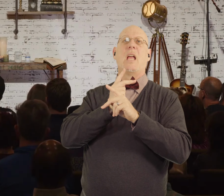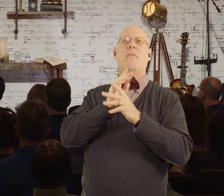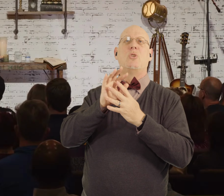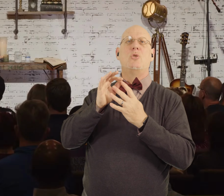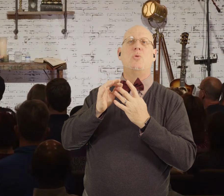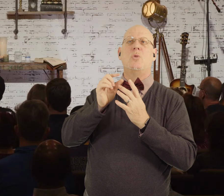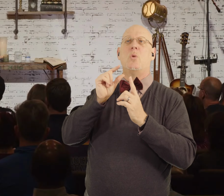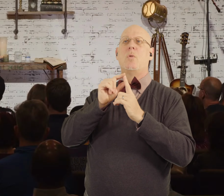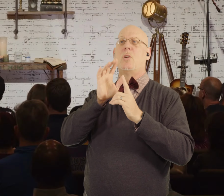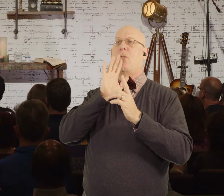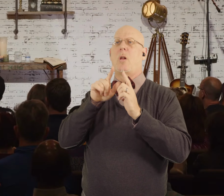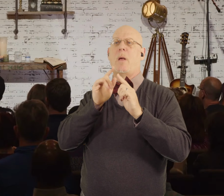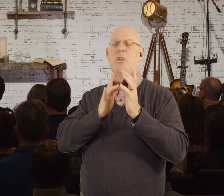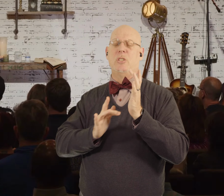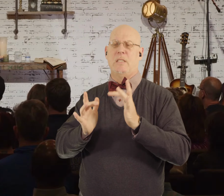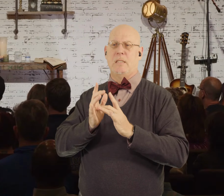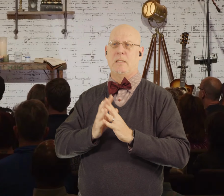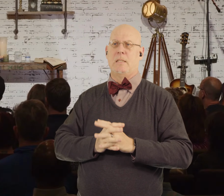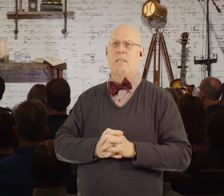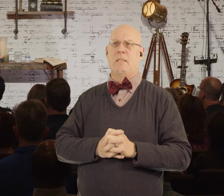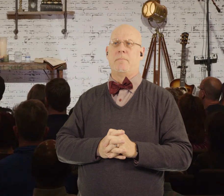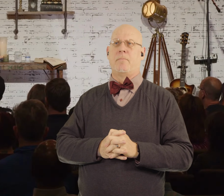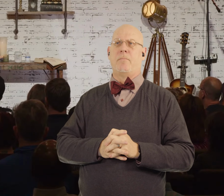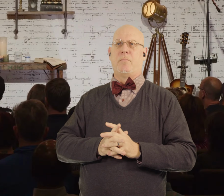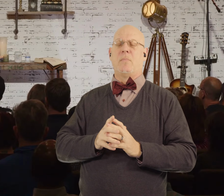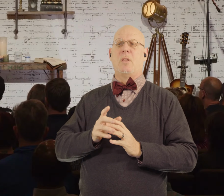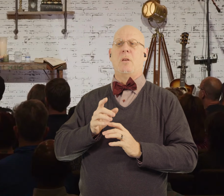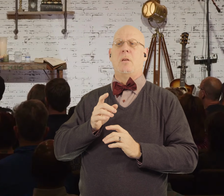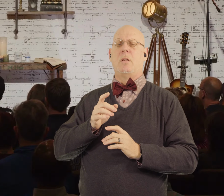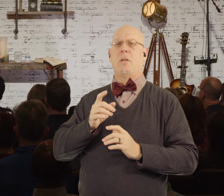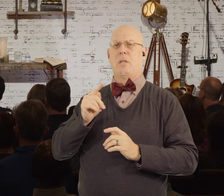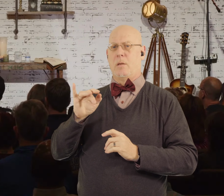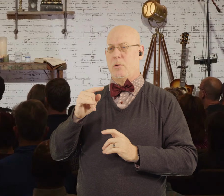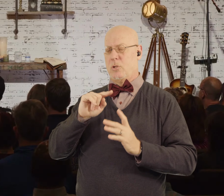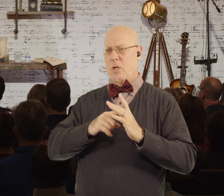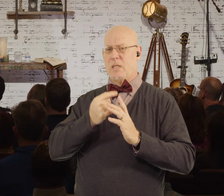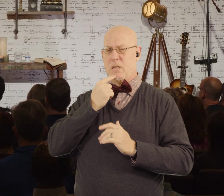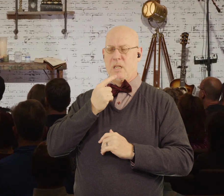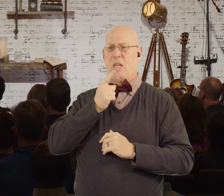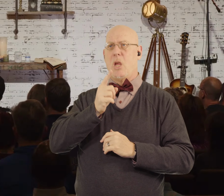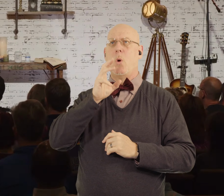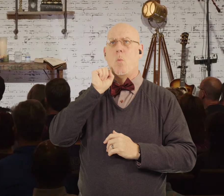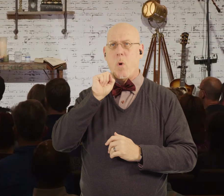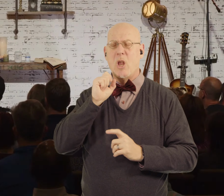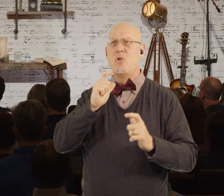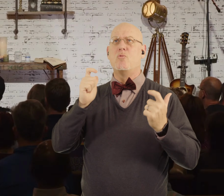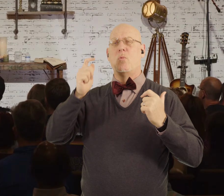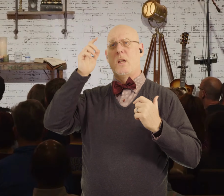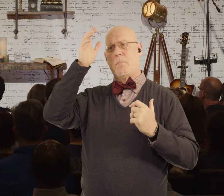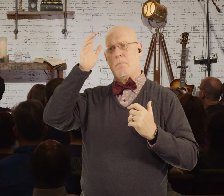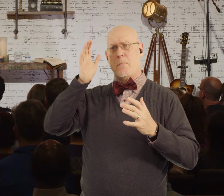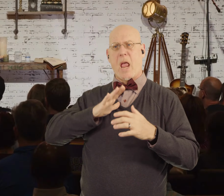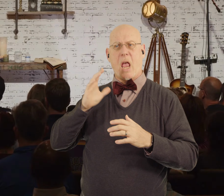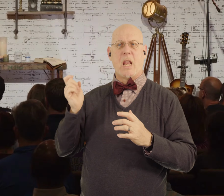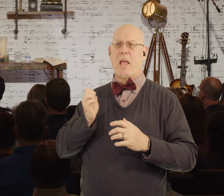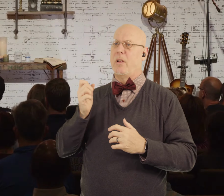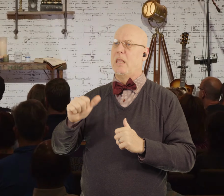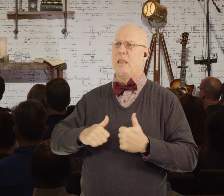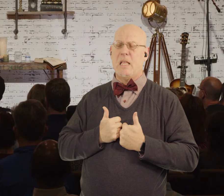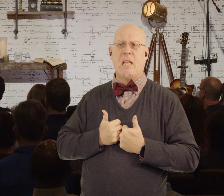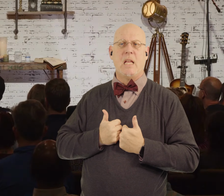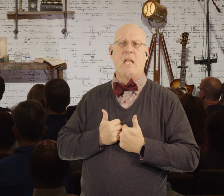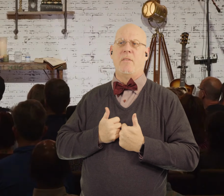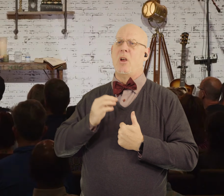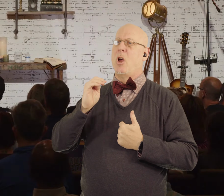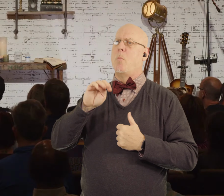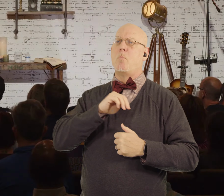nostalgically, carefully choosing his words as he talked about Jesus. He was, Templeton began, the greatest human being who has ever